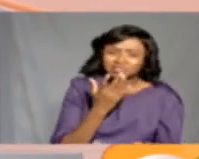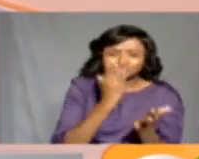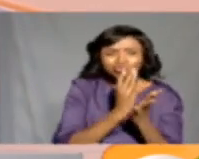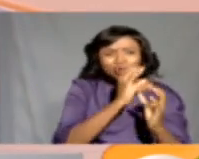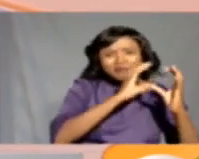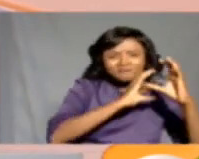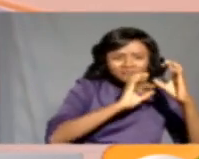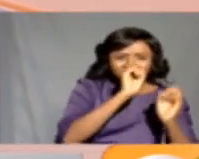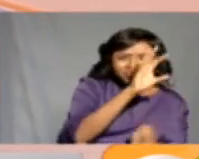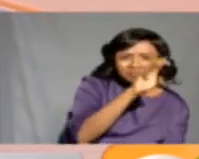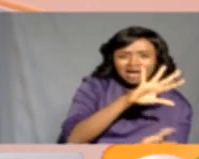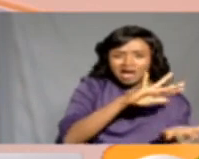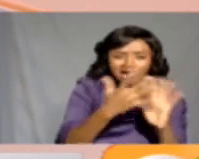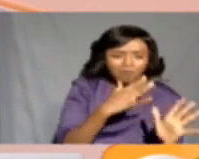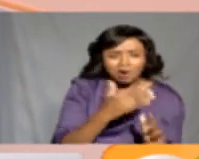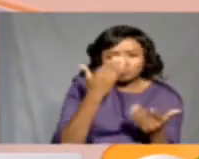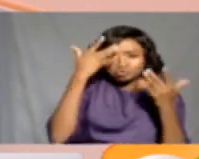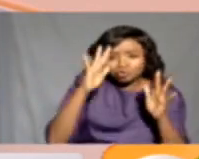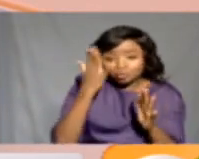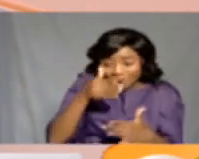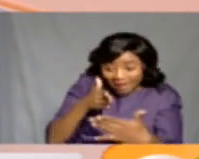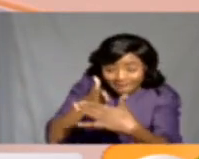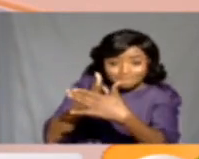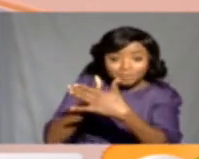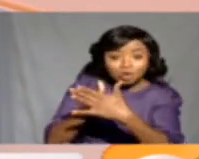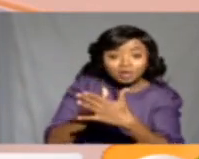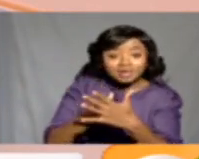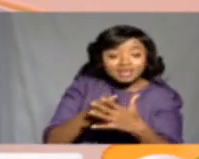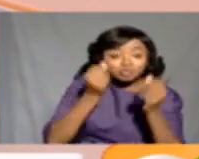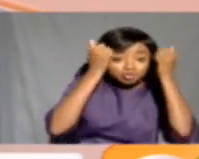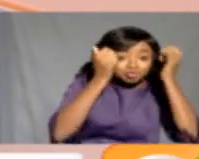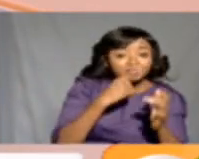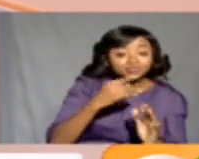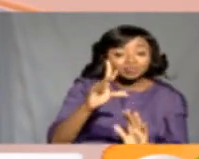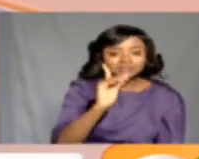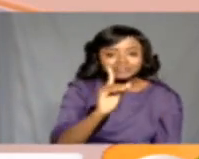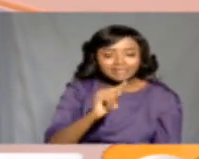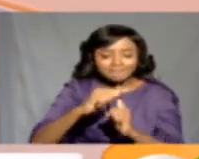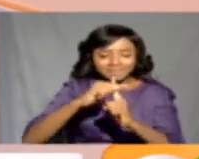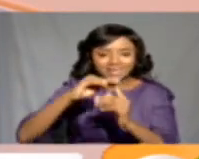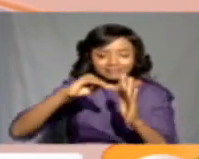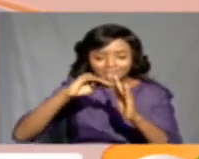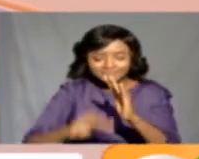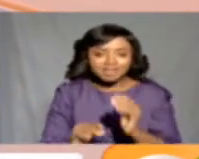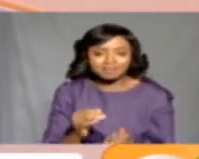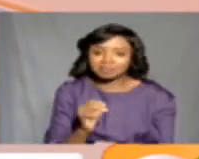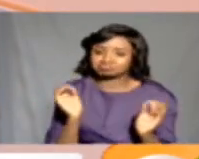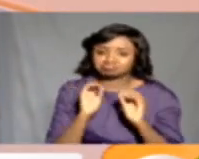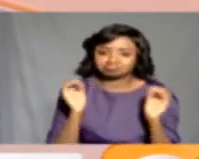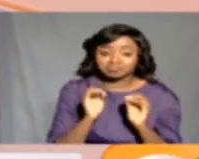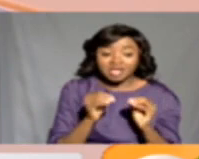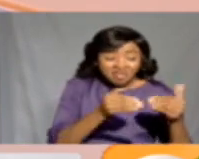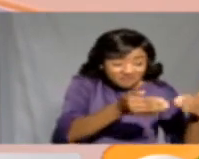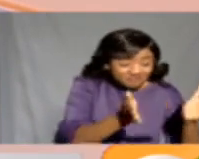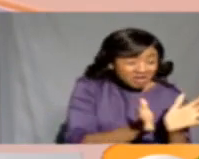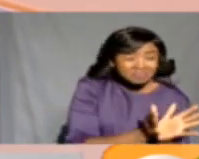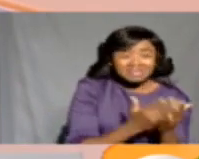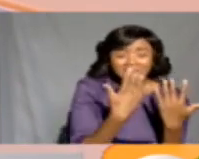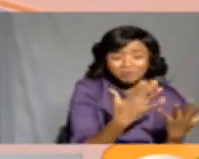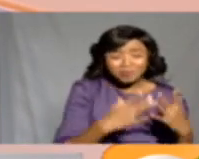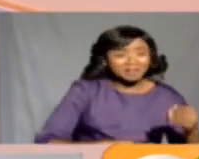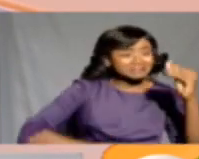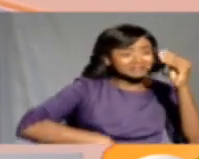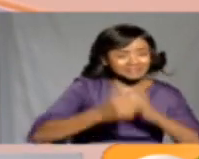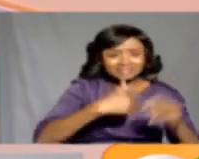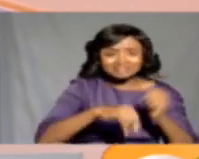future following the directive to bar training of students with D-plus minimum grades. A number of families had sold off property